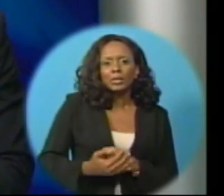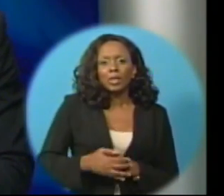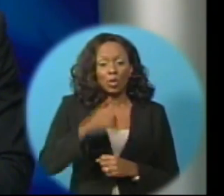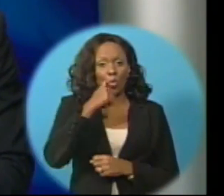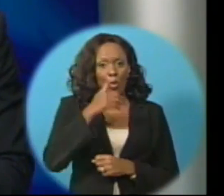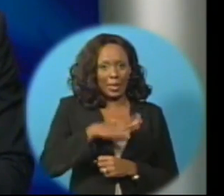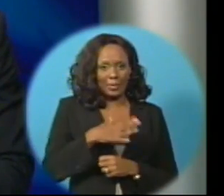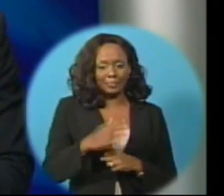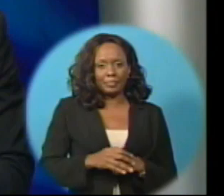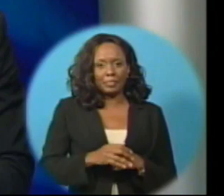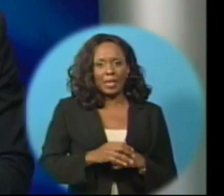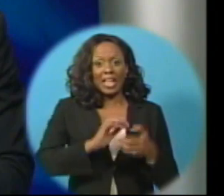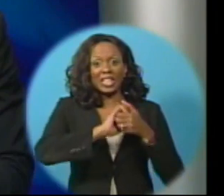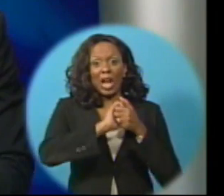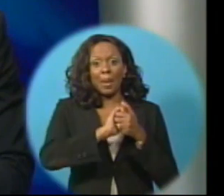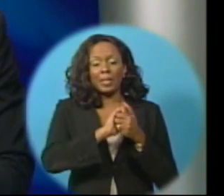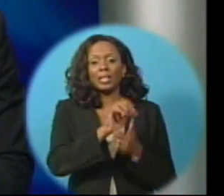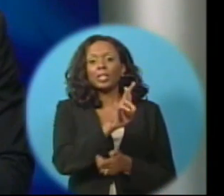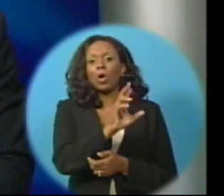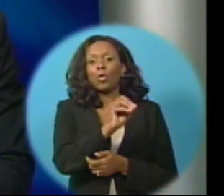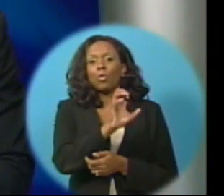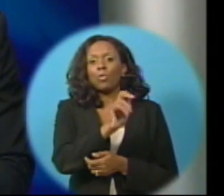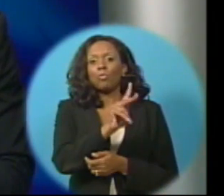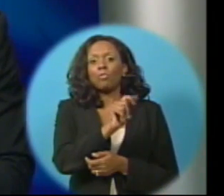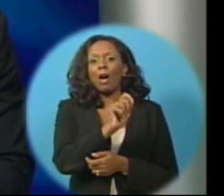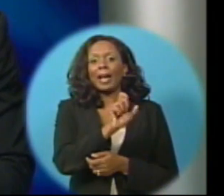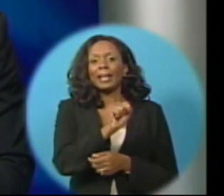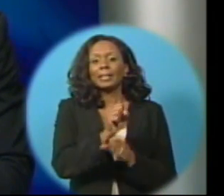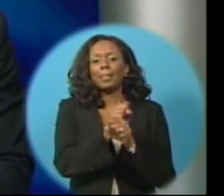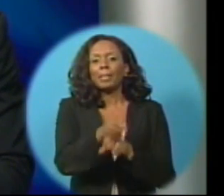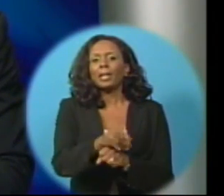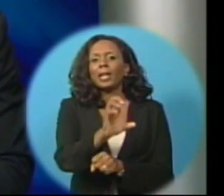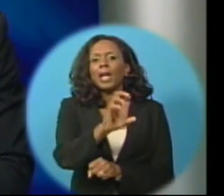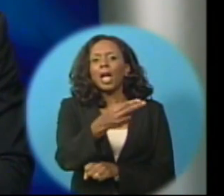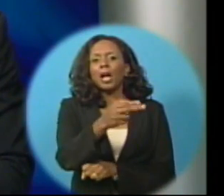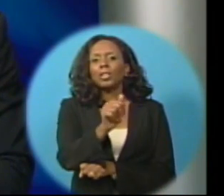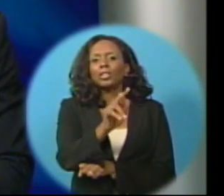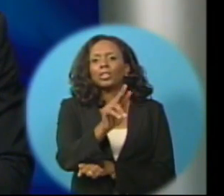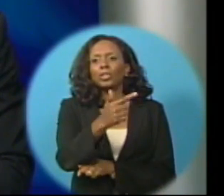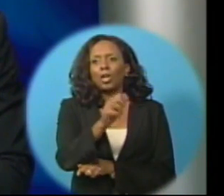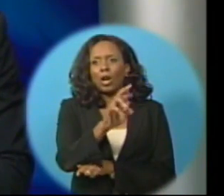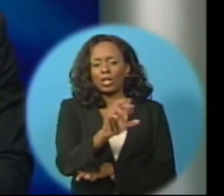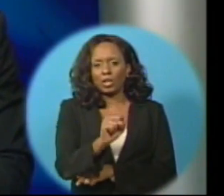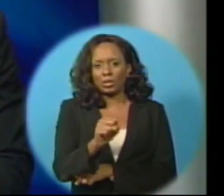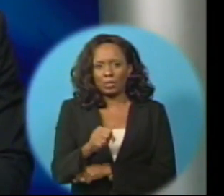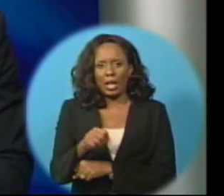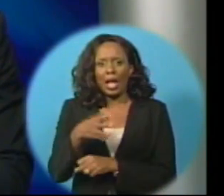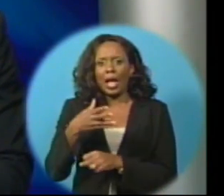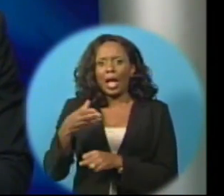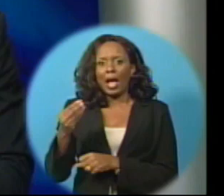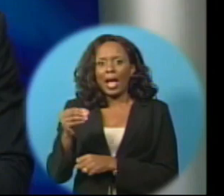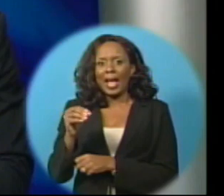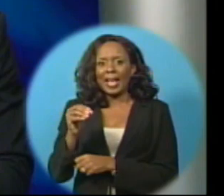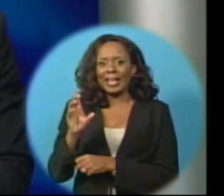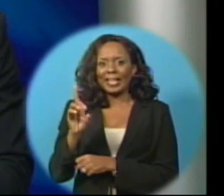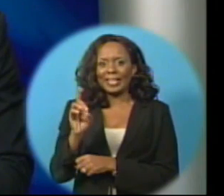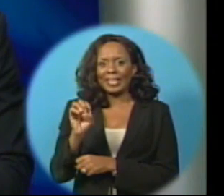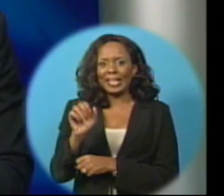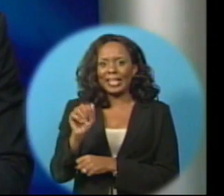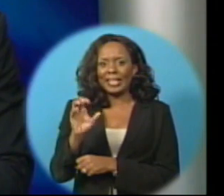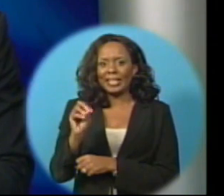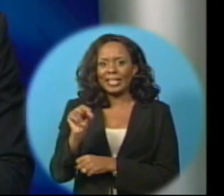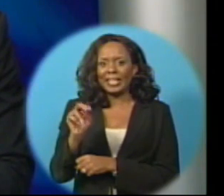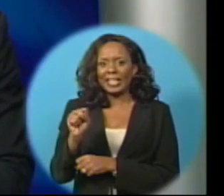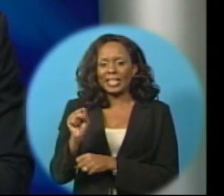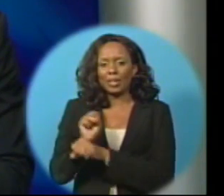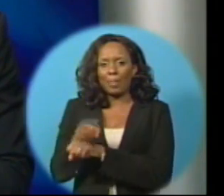the women, champions Braden's Rockets defeated Chargers, while Flow Century Insurance Brokers Deacons turned back the #1 seed